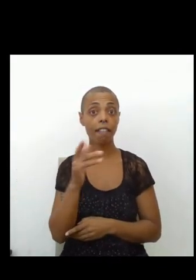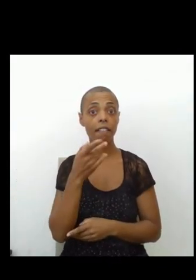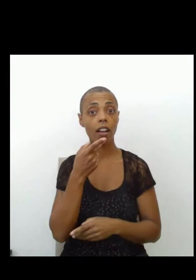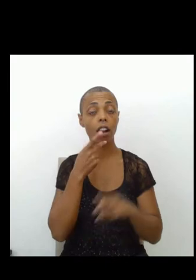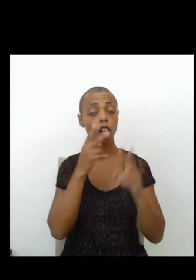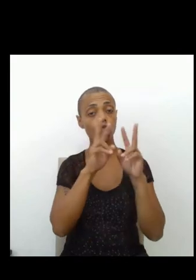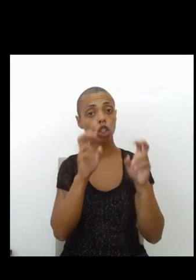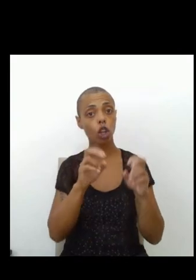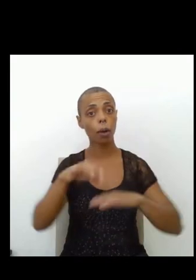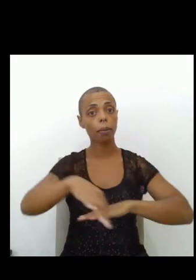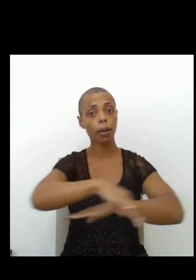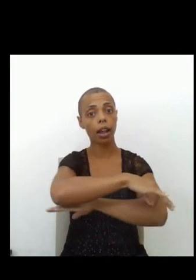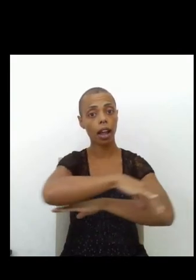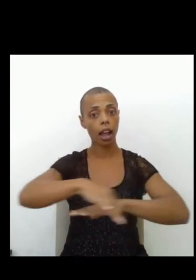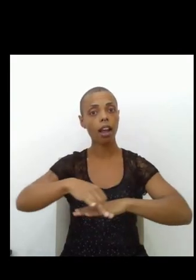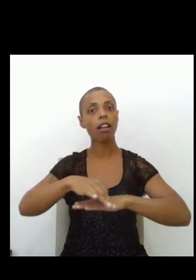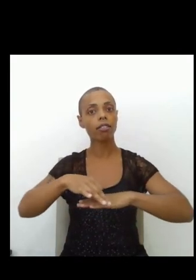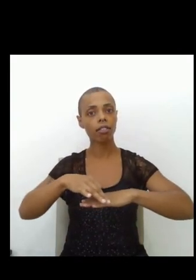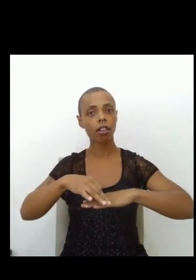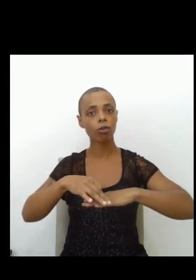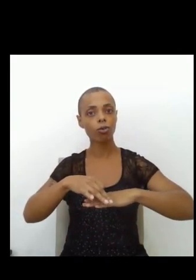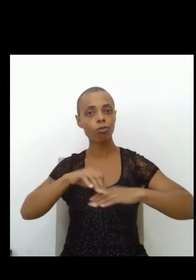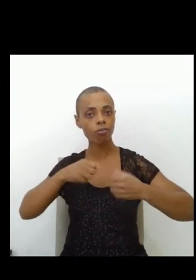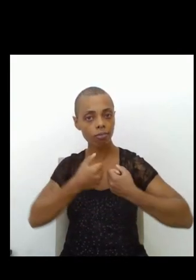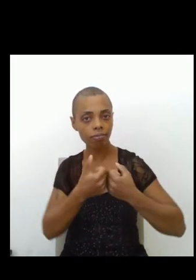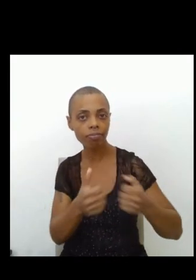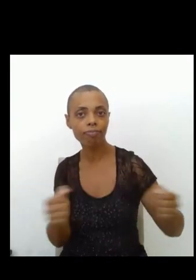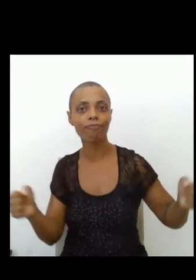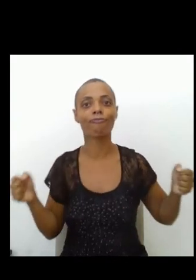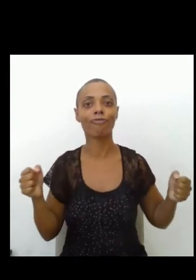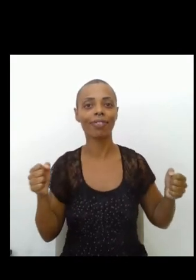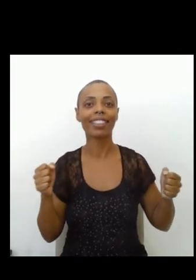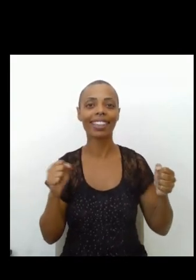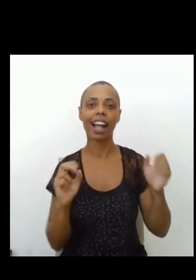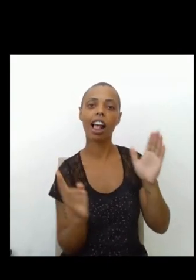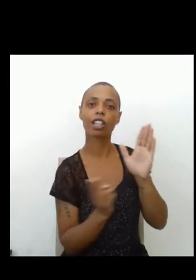he's going to talk about the coming out of architecture